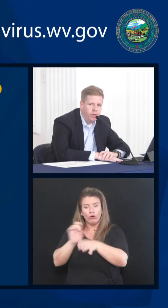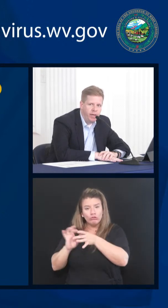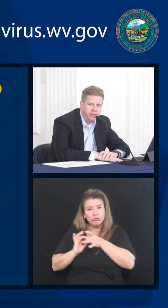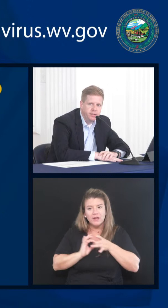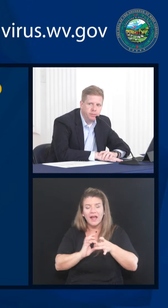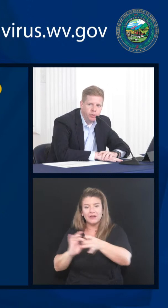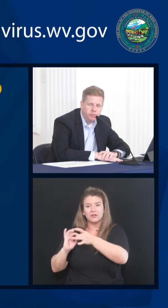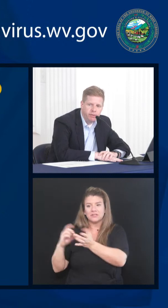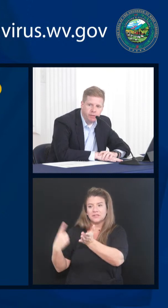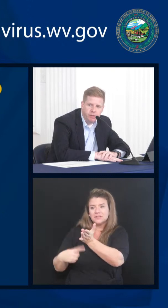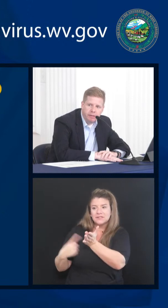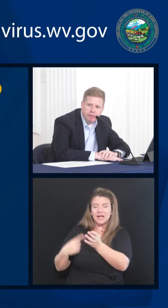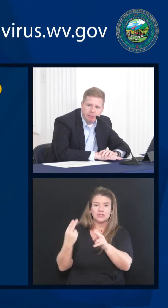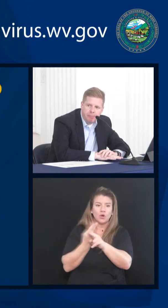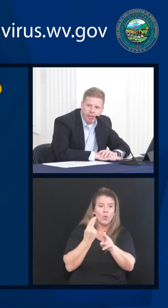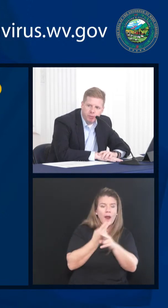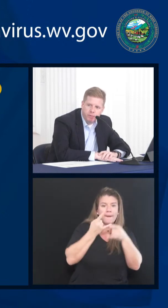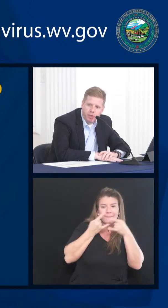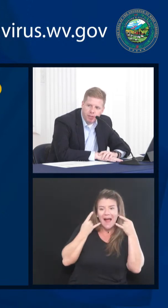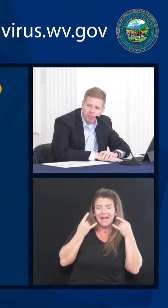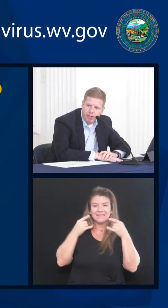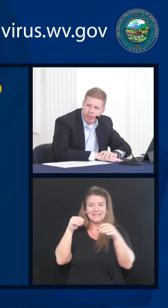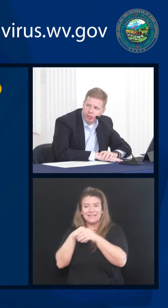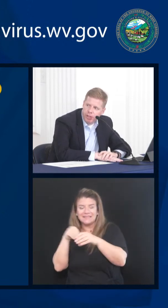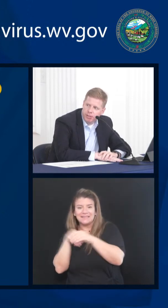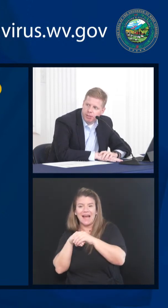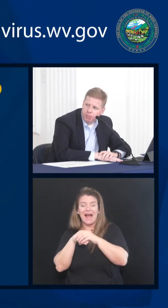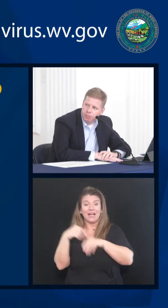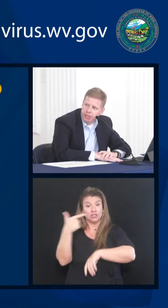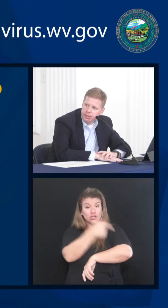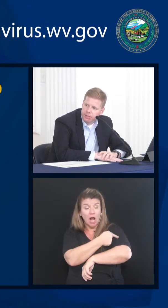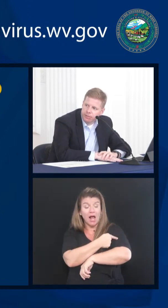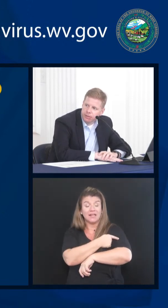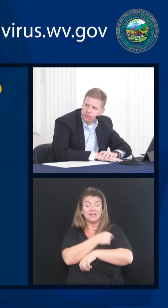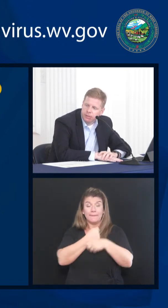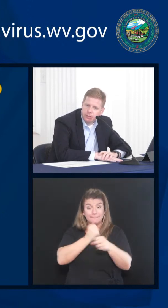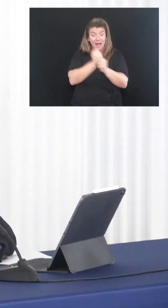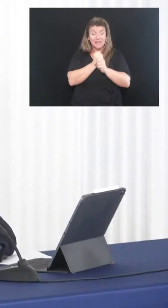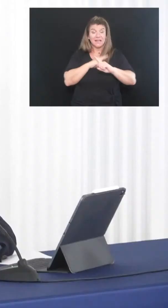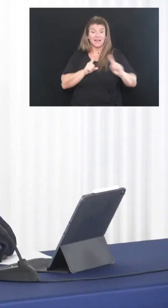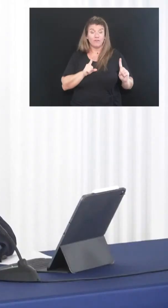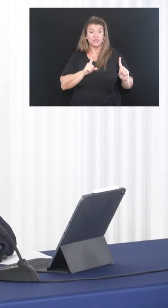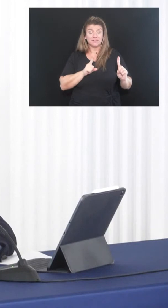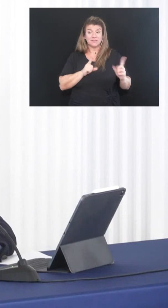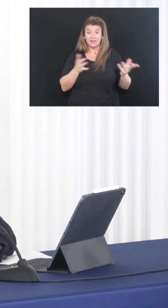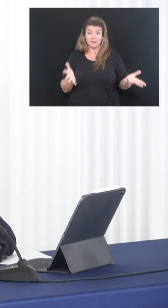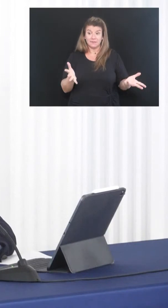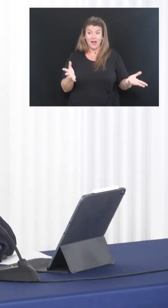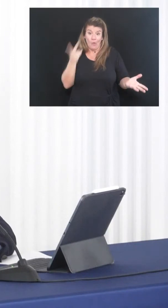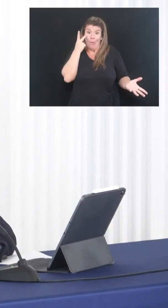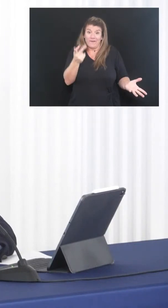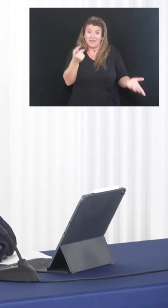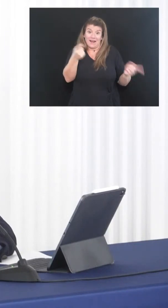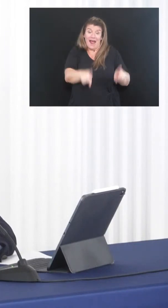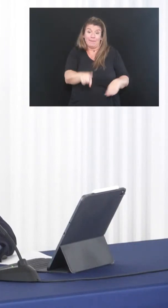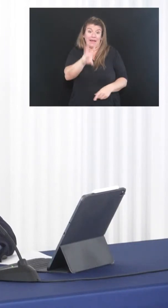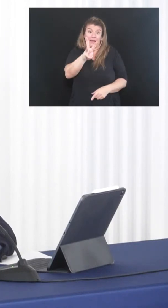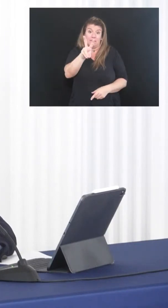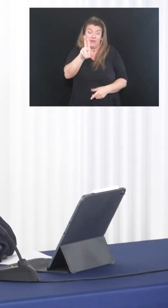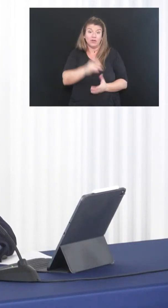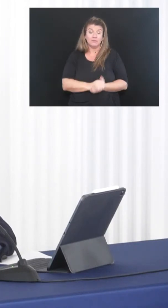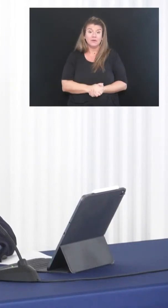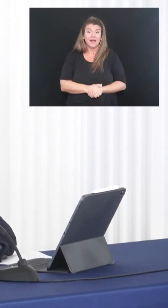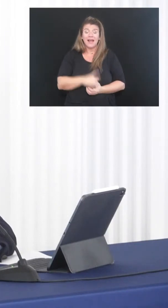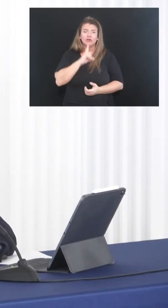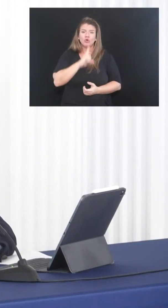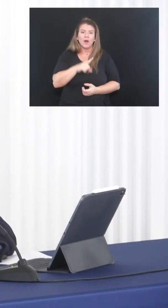to wear masks and move, Governor, as we've talked about, getting shots in arms makes a difference. We've seen it, and it's really a testament to our employees